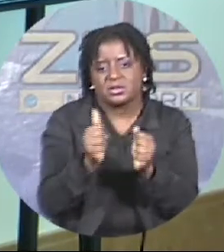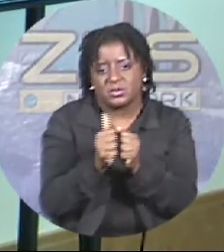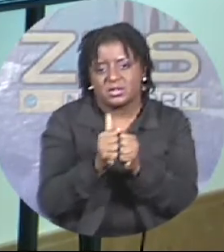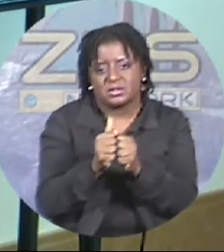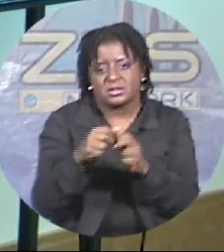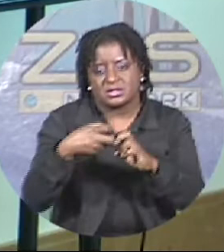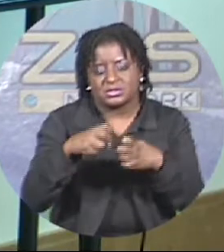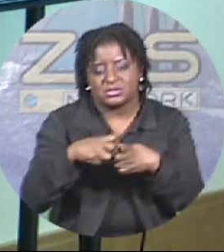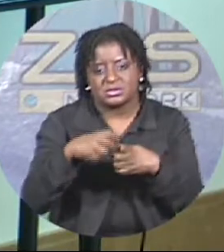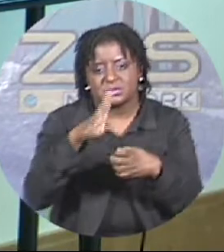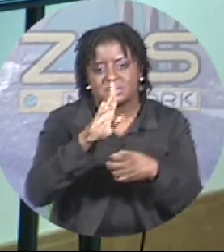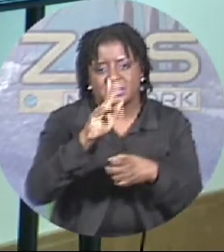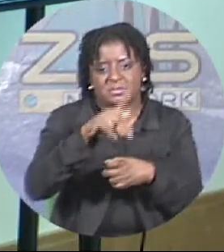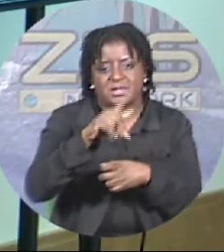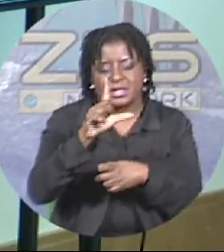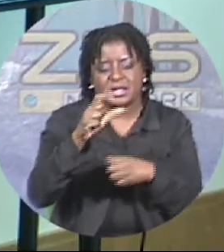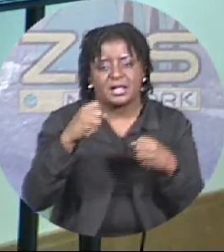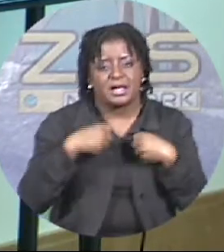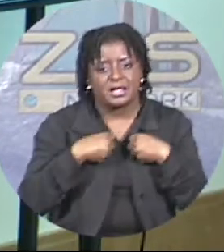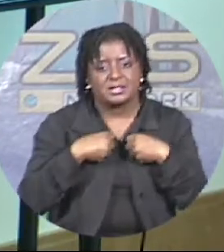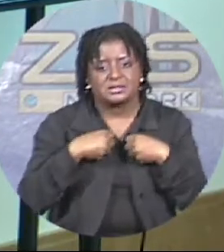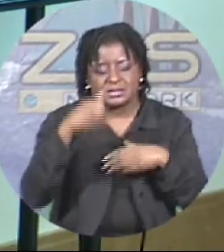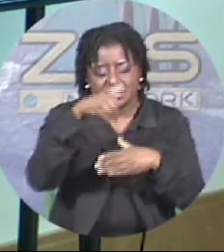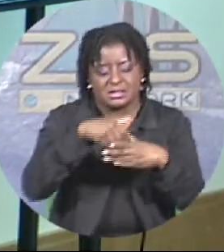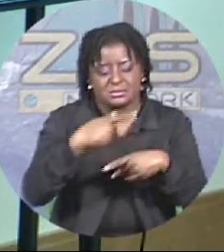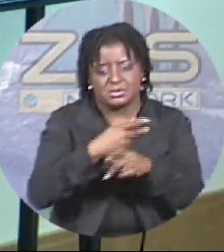that BPL may have in producing reliable, safe,